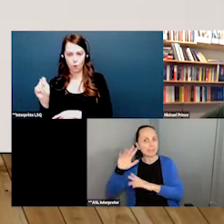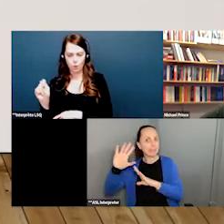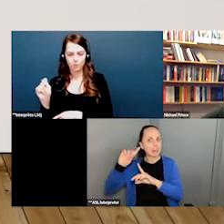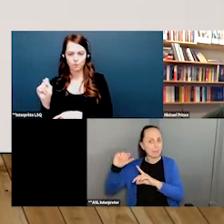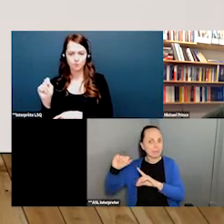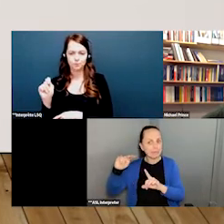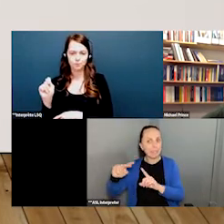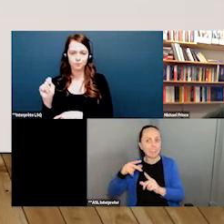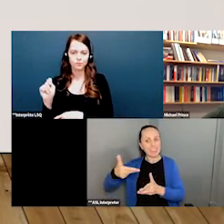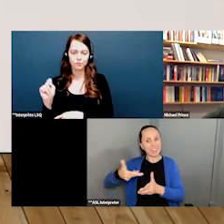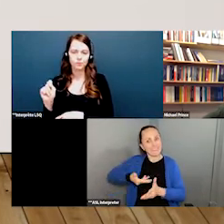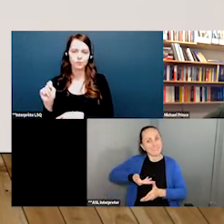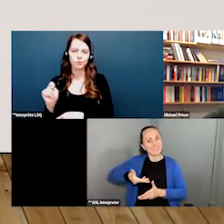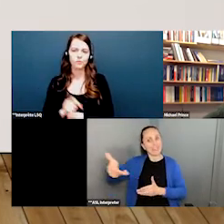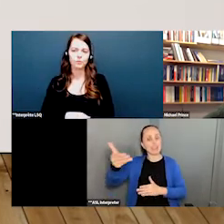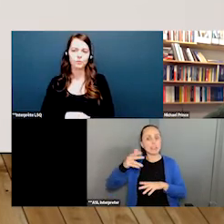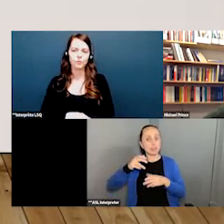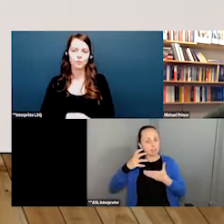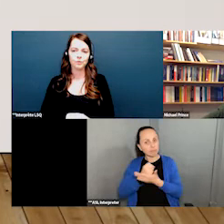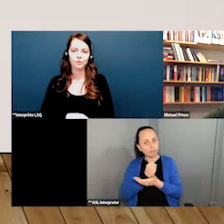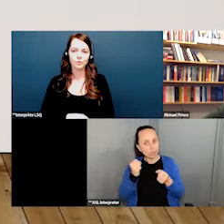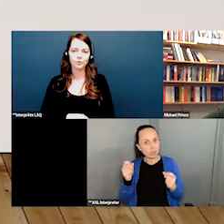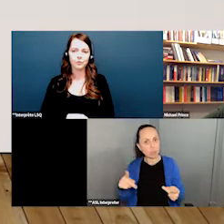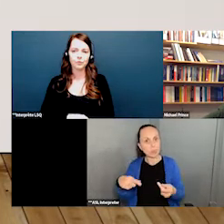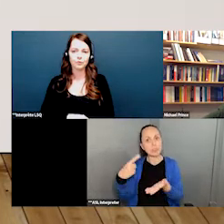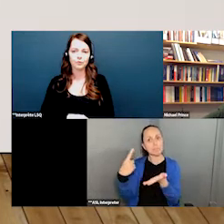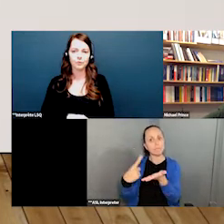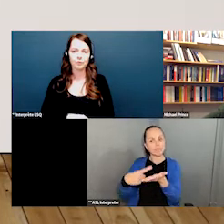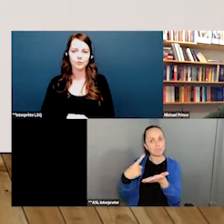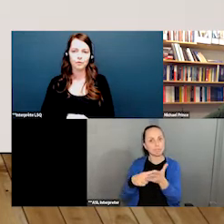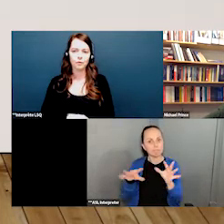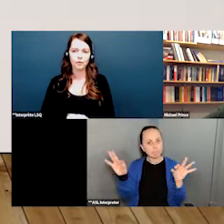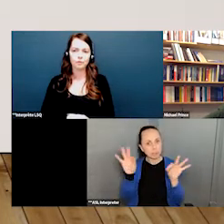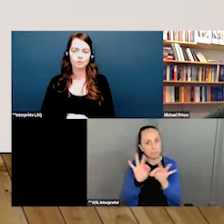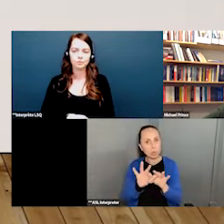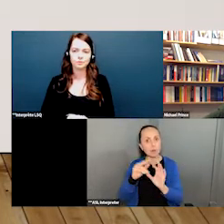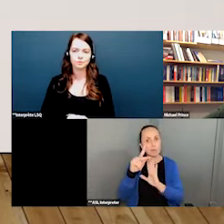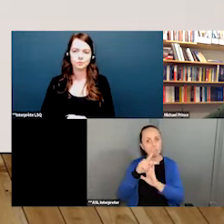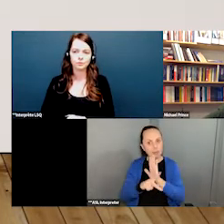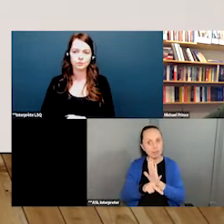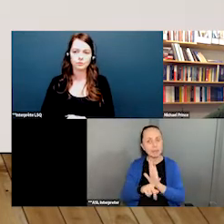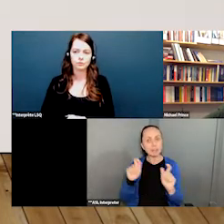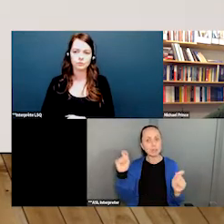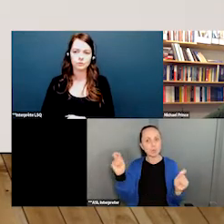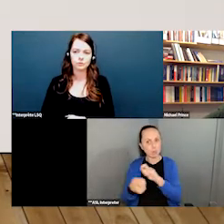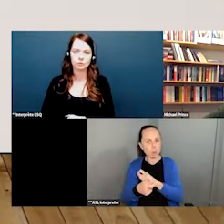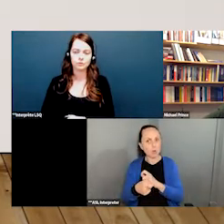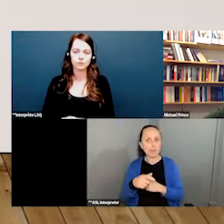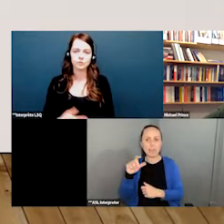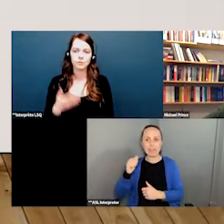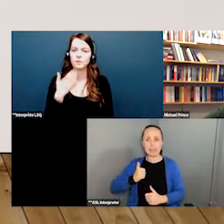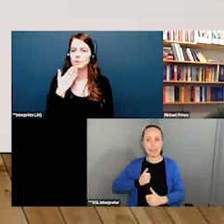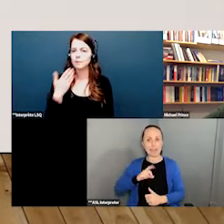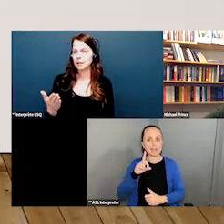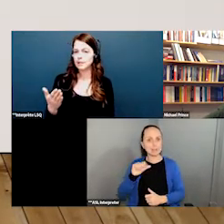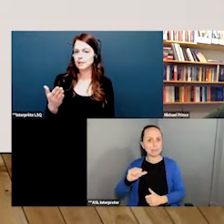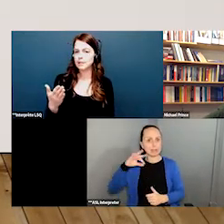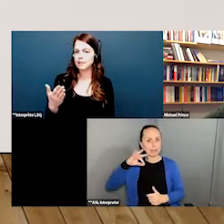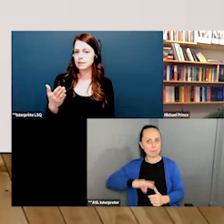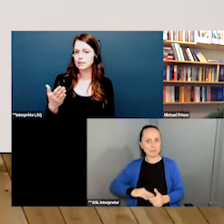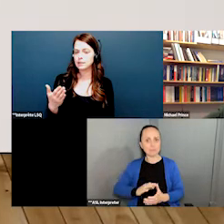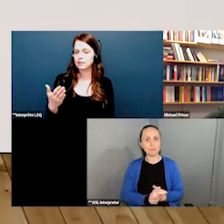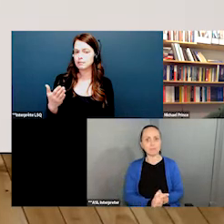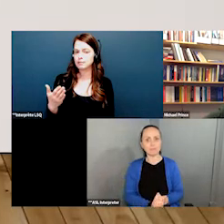this invitation, this opportunity to talk about this important policy reform, the Canada Disability Benefit.